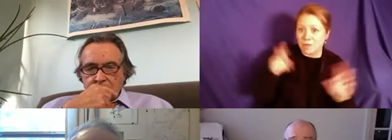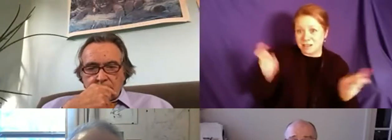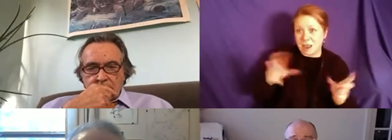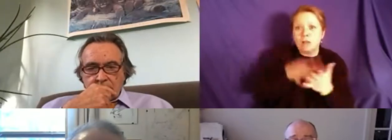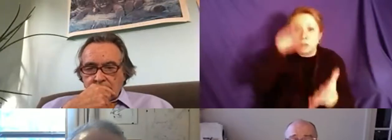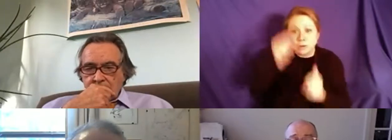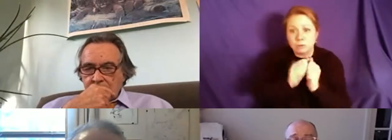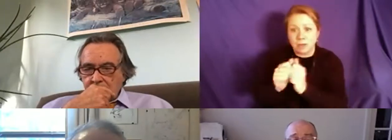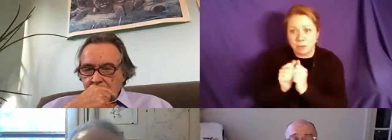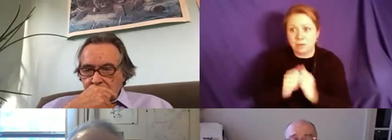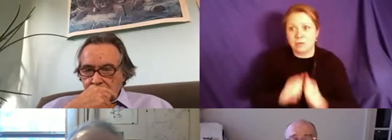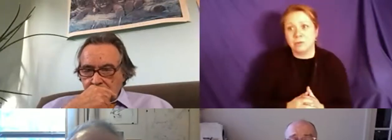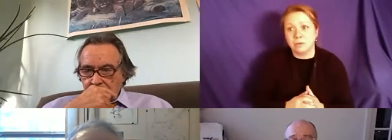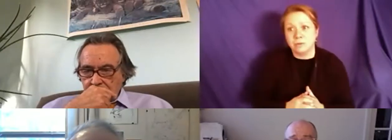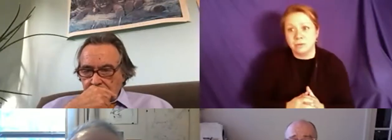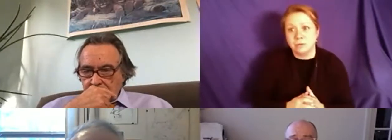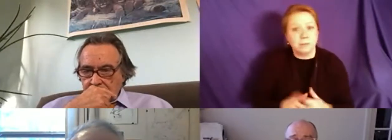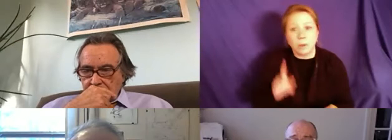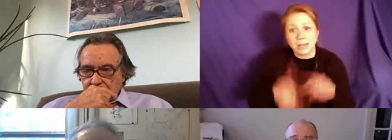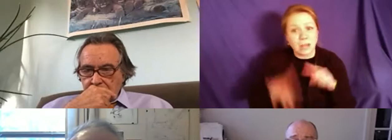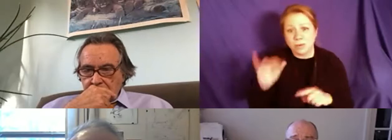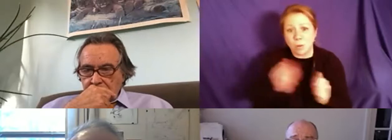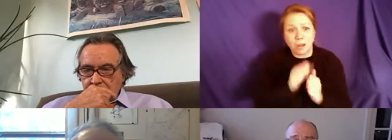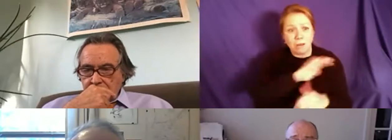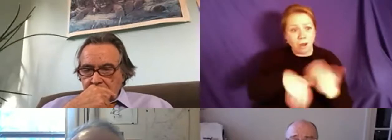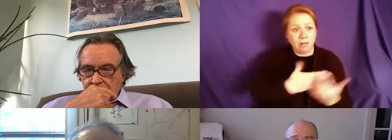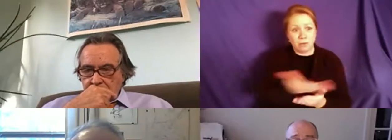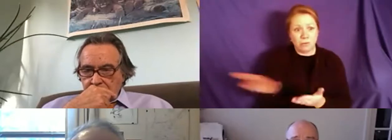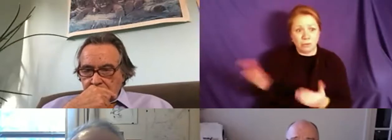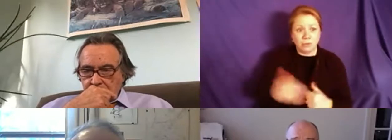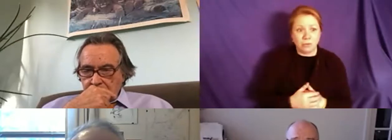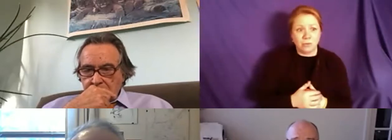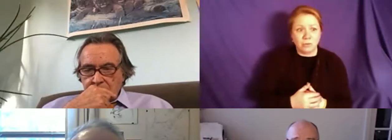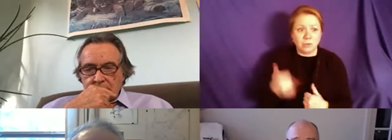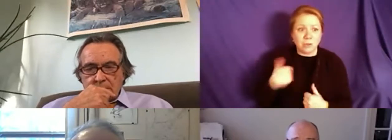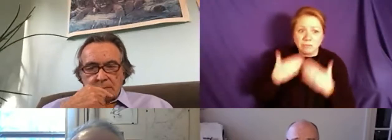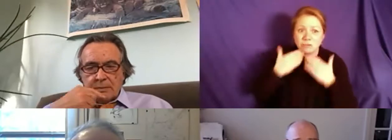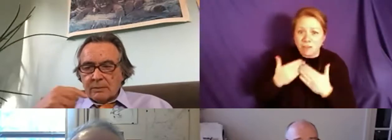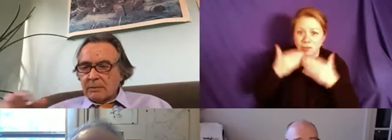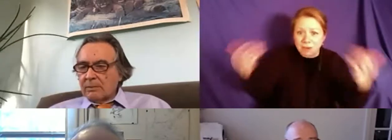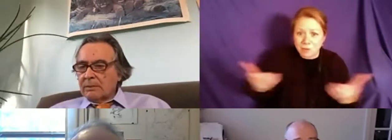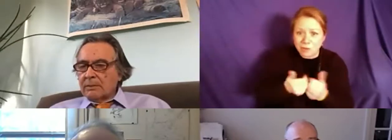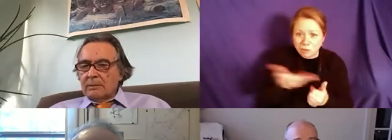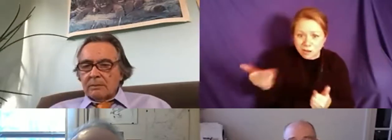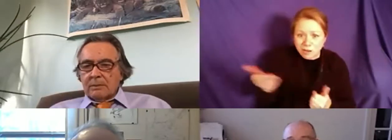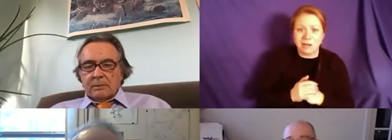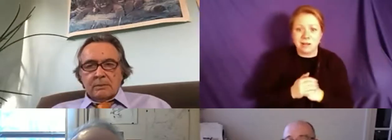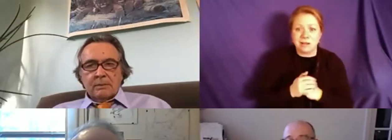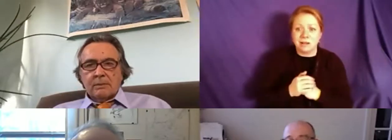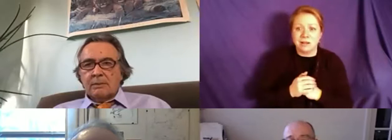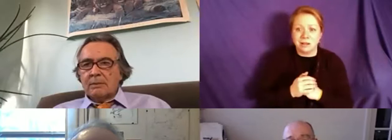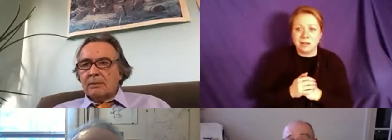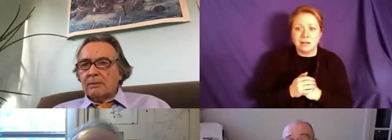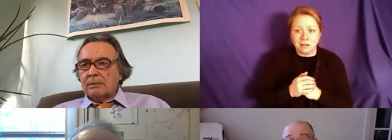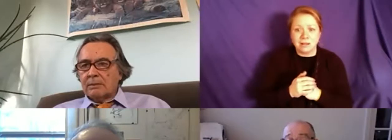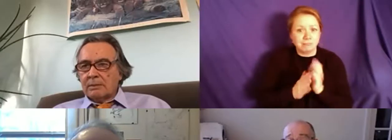together. So, but we can't do that without all of you. So I'm grateful to be here with all of you, and I'm